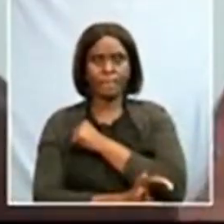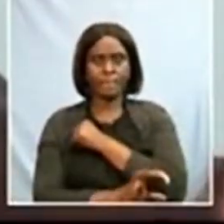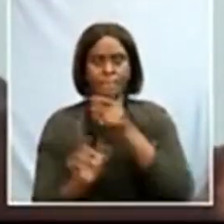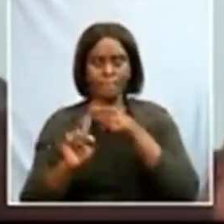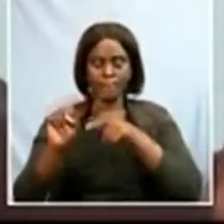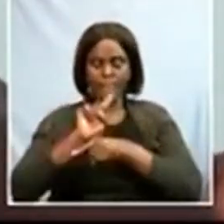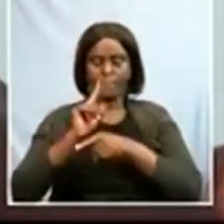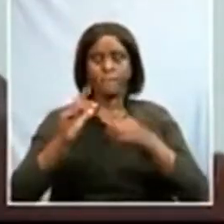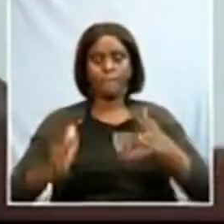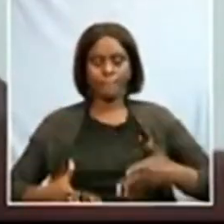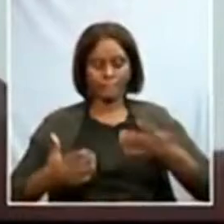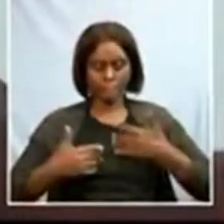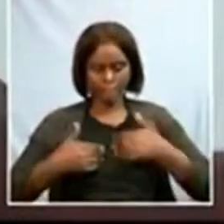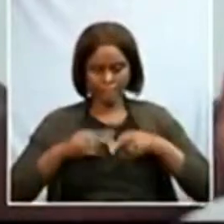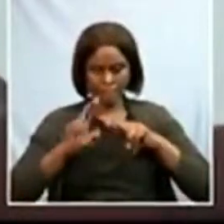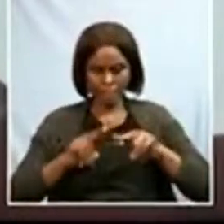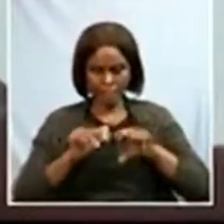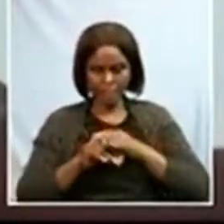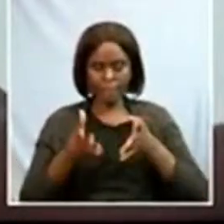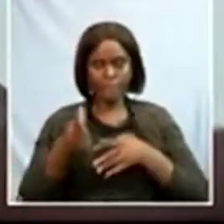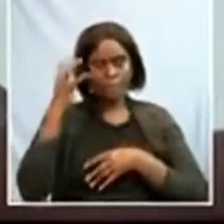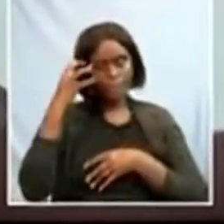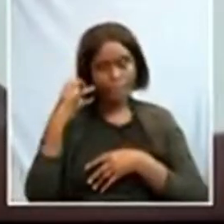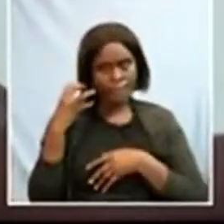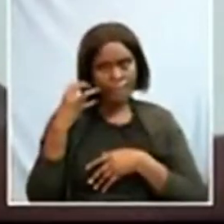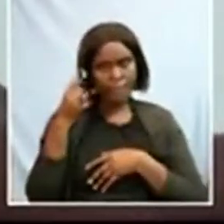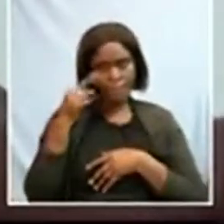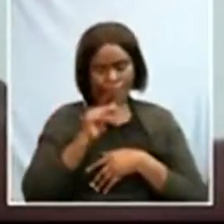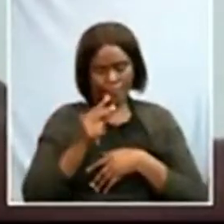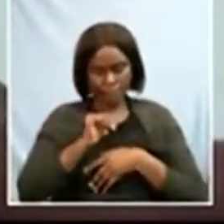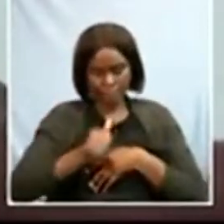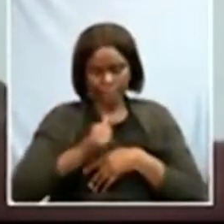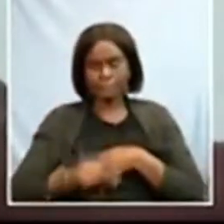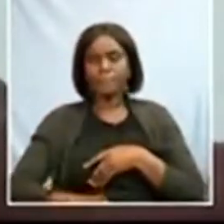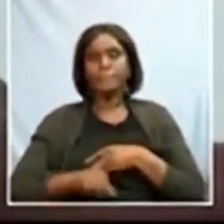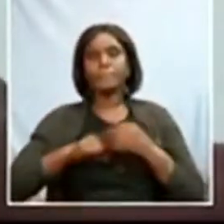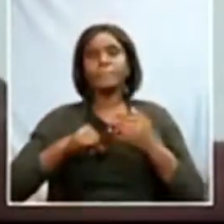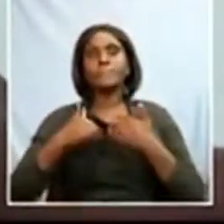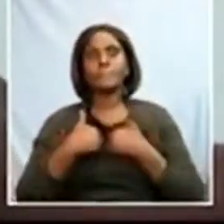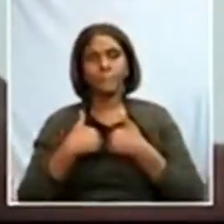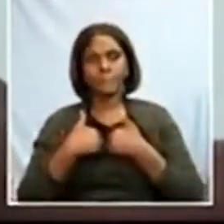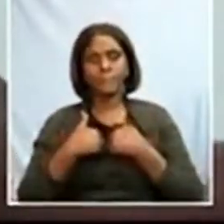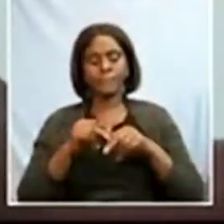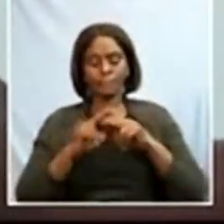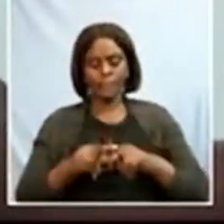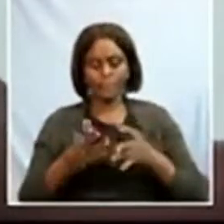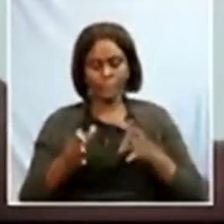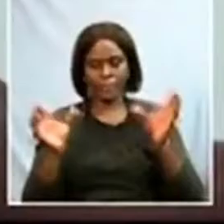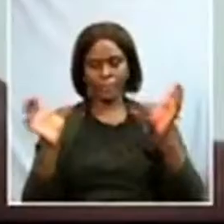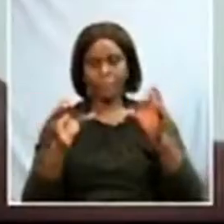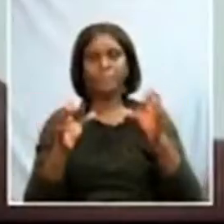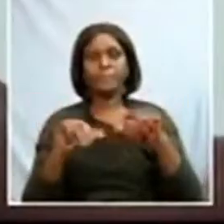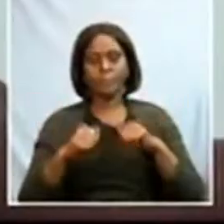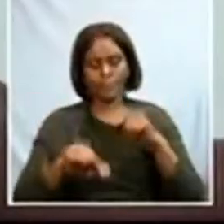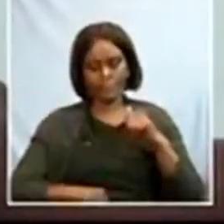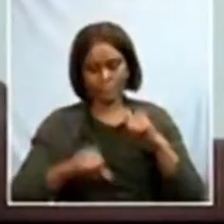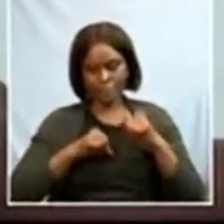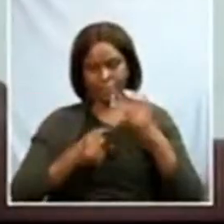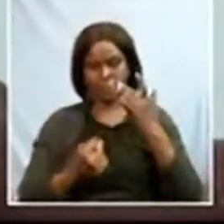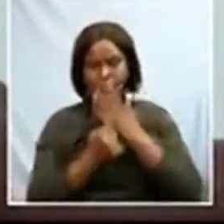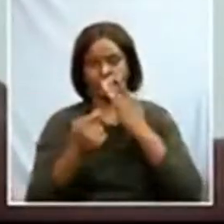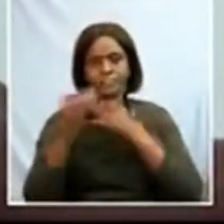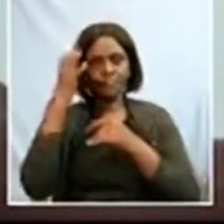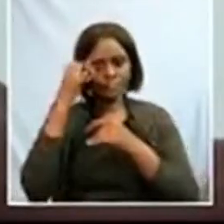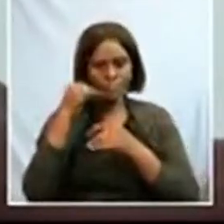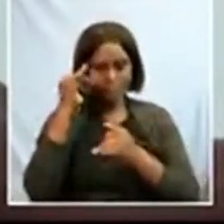Today we are privileged to sit in these offices. For us, we are proud to sit in this committee. Our term of